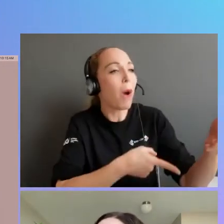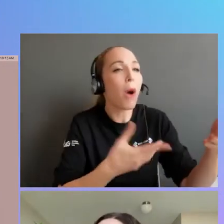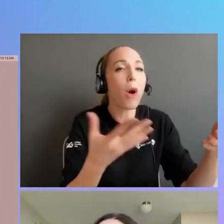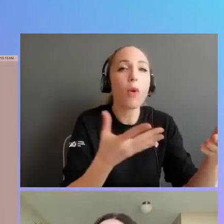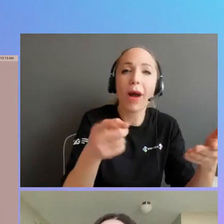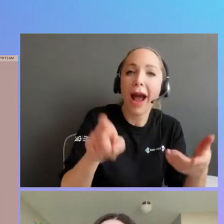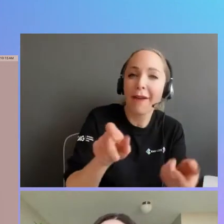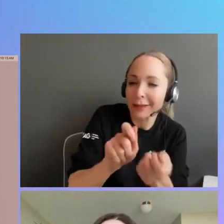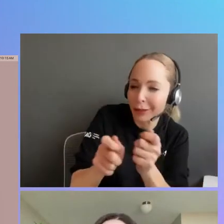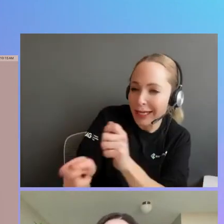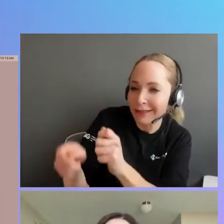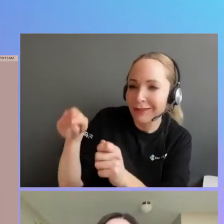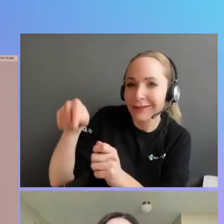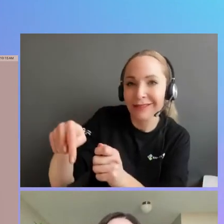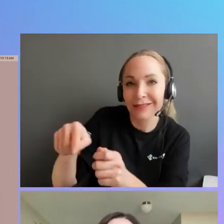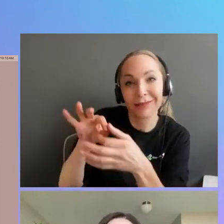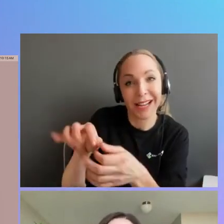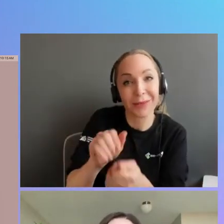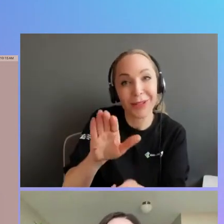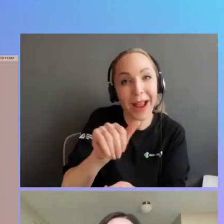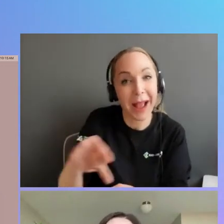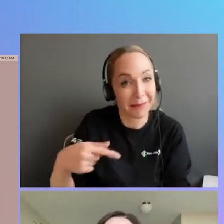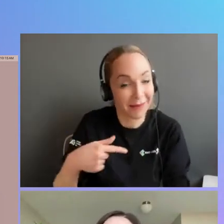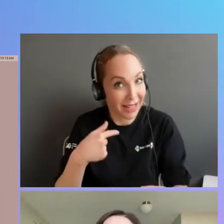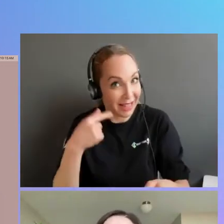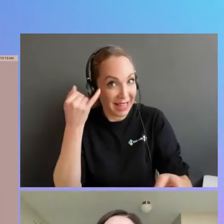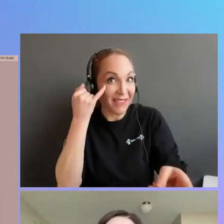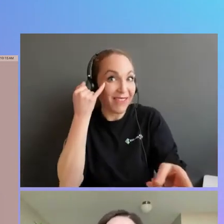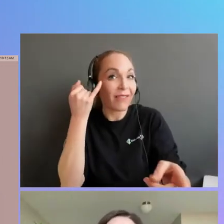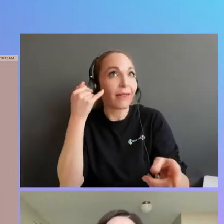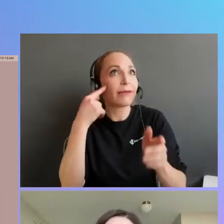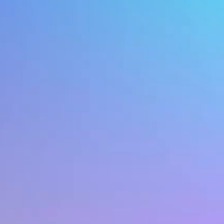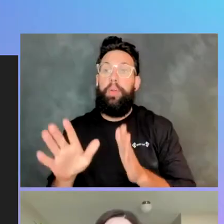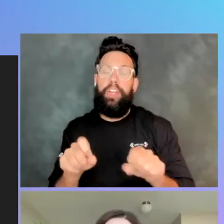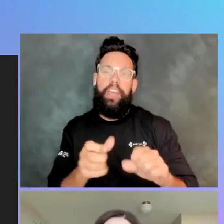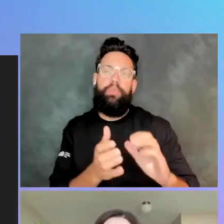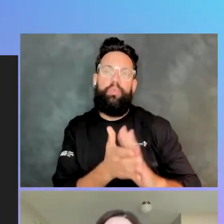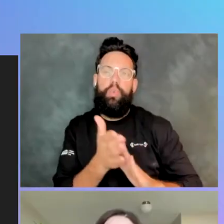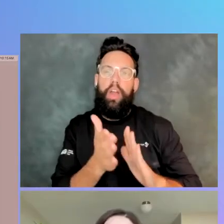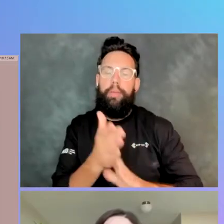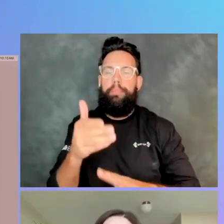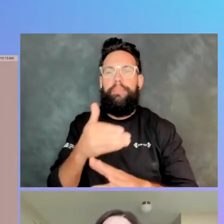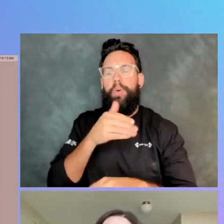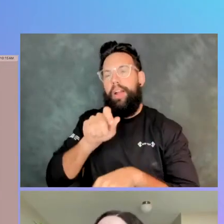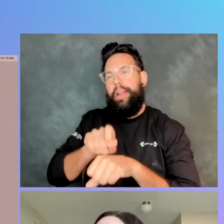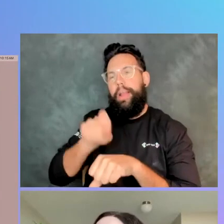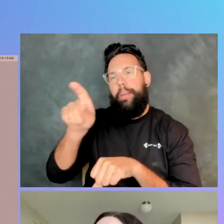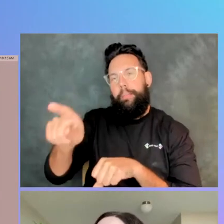So this is something that I could have run as a developer maybe before I committed my code, but if I was a tester and I was testing later